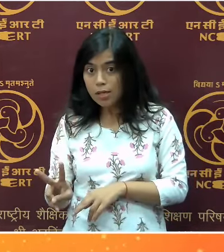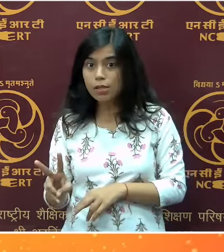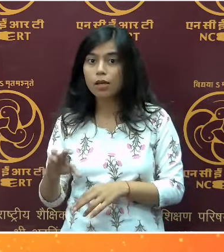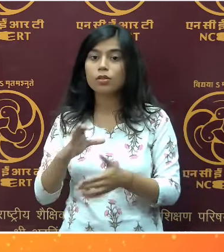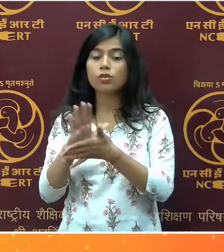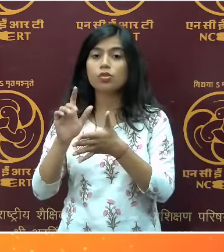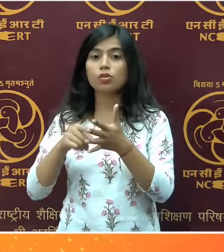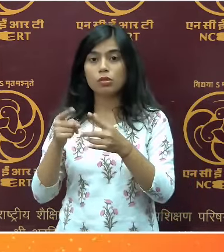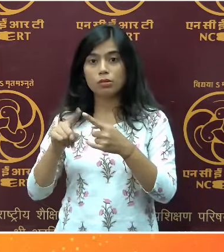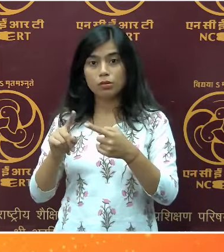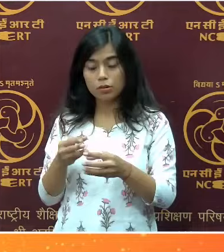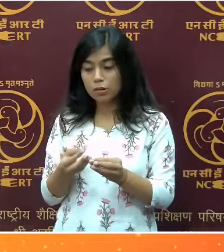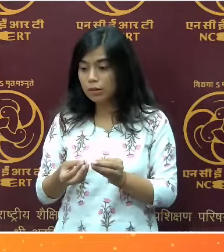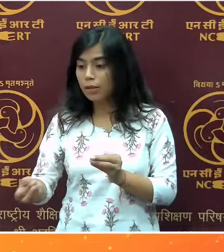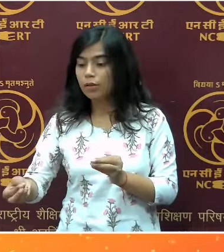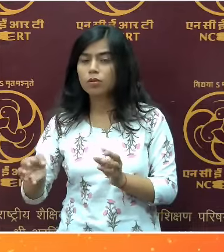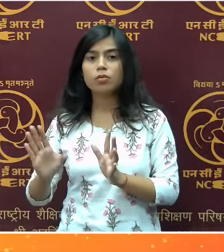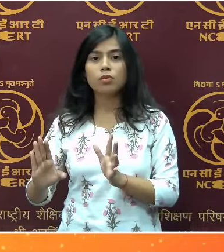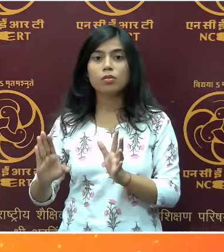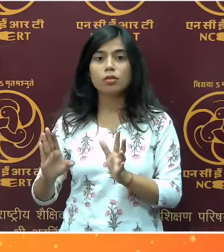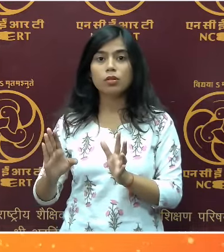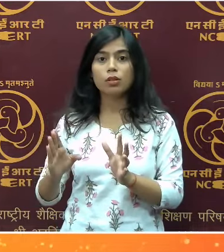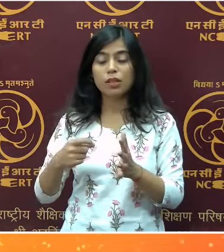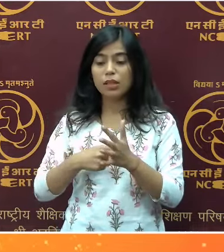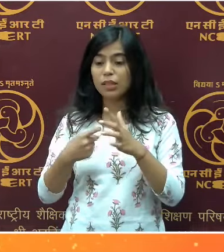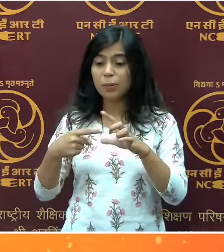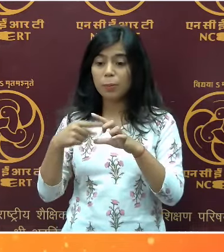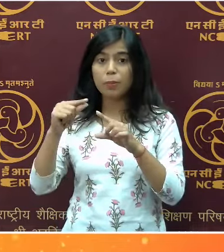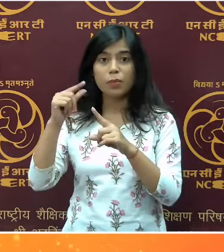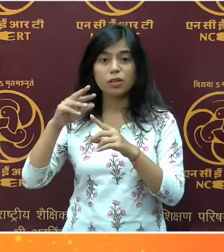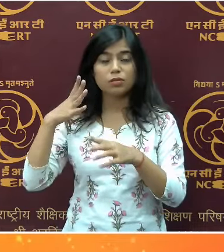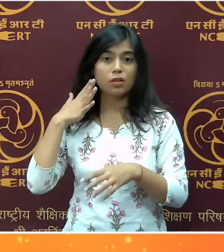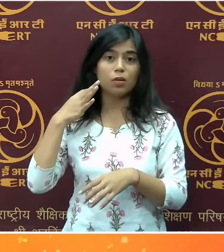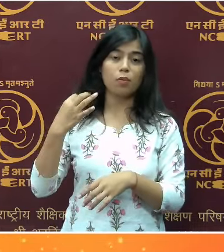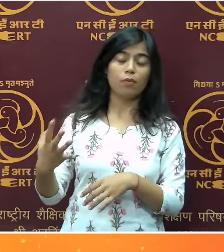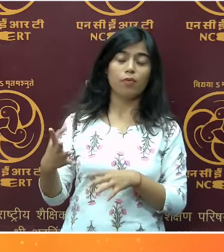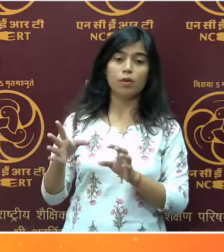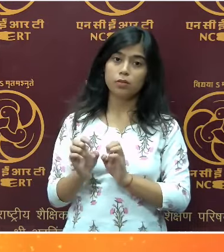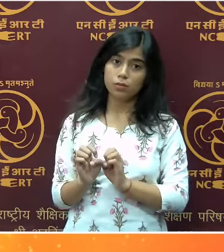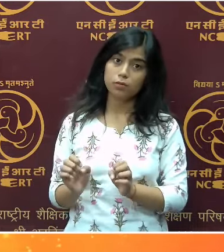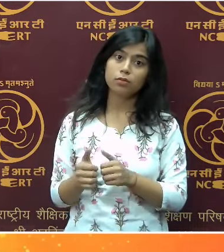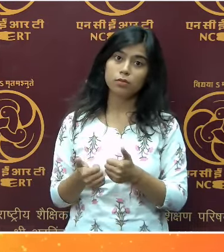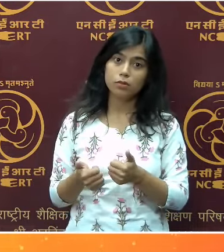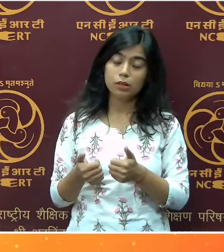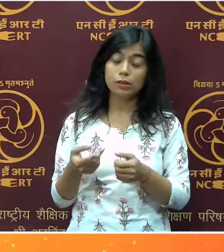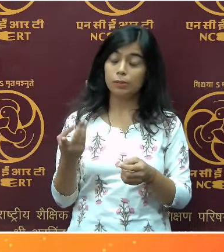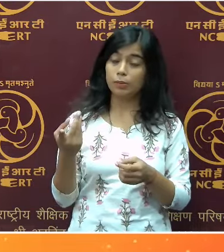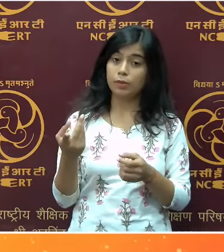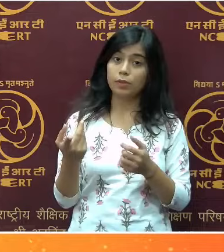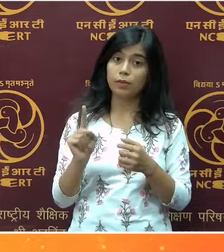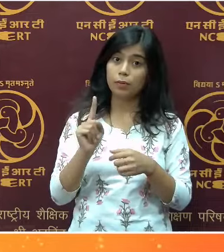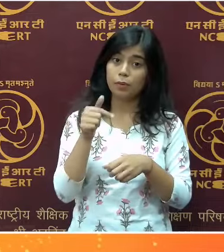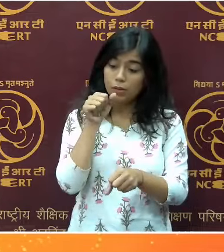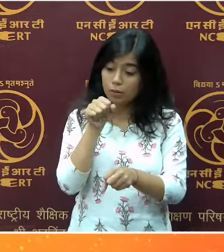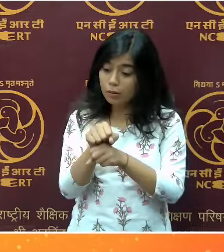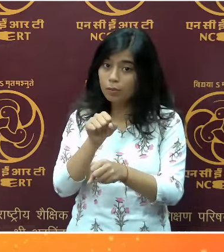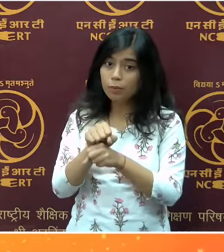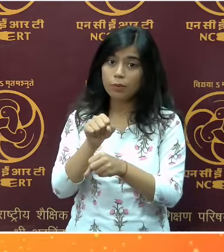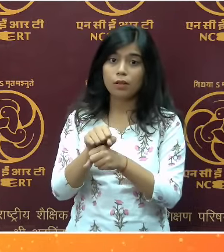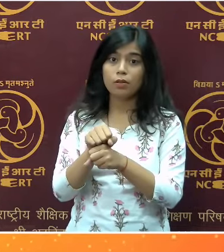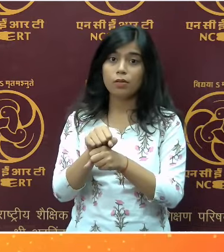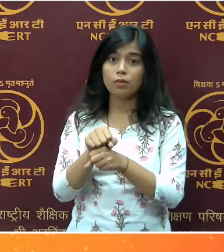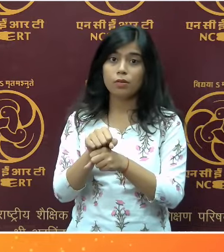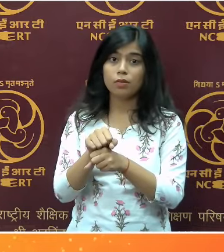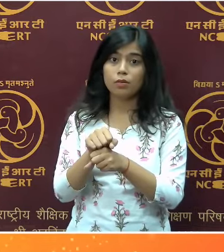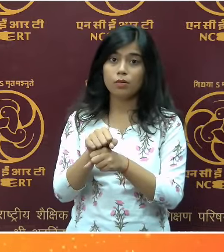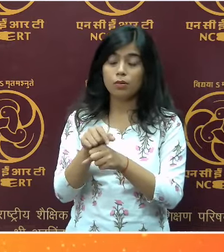to the first charge, then it will repel. In order to avoid the repulsion, we have to do some work